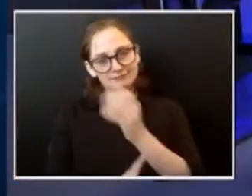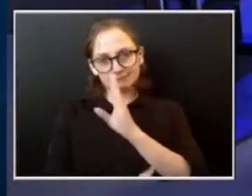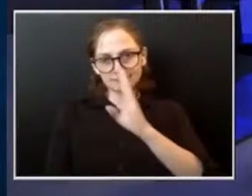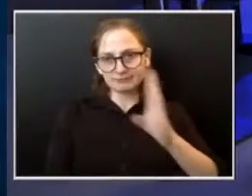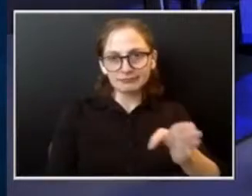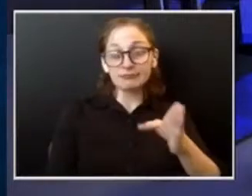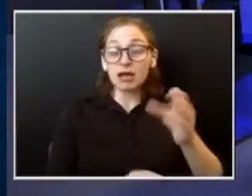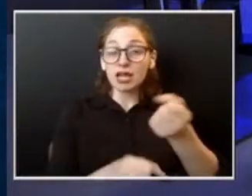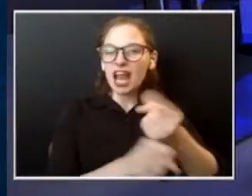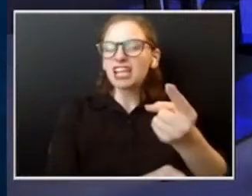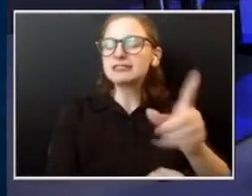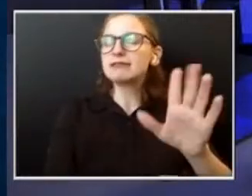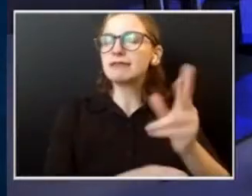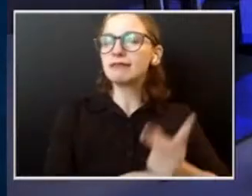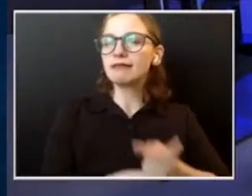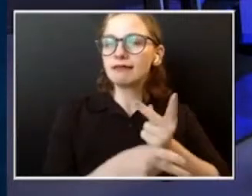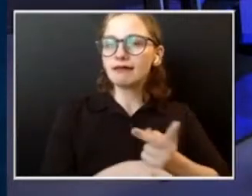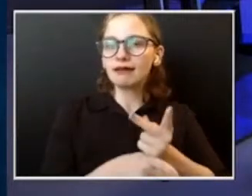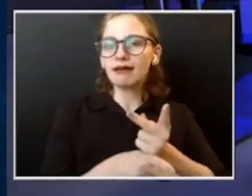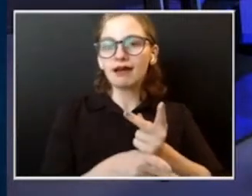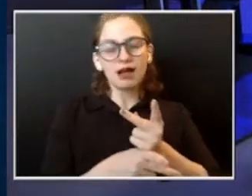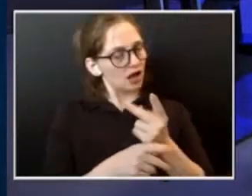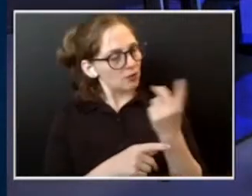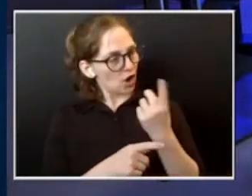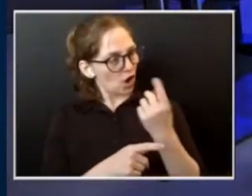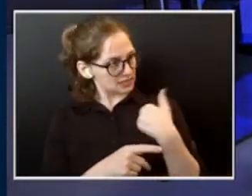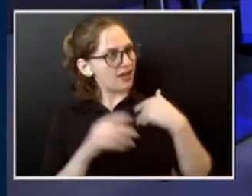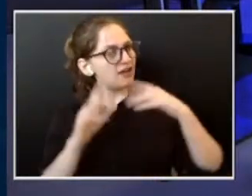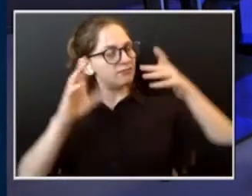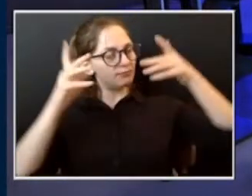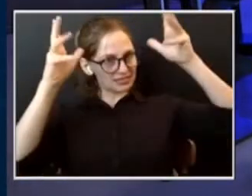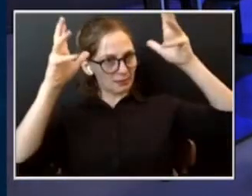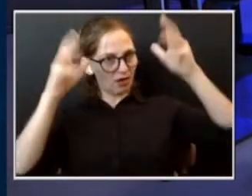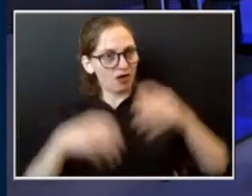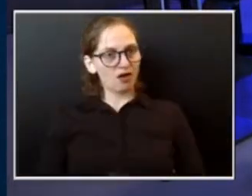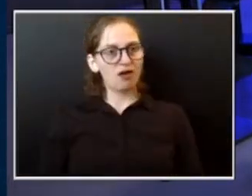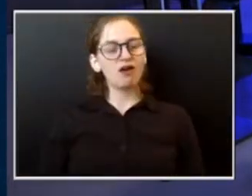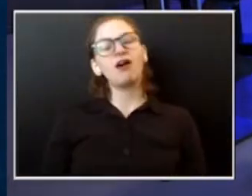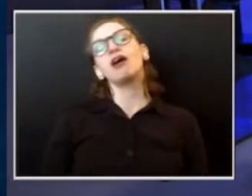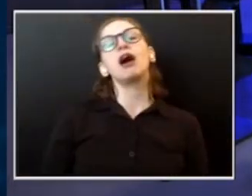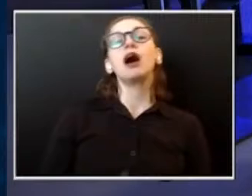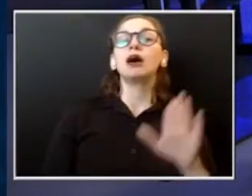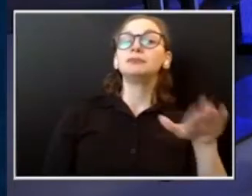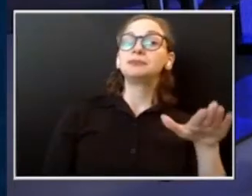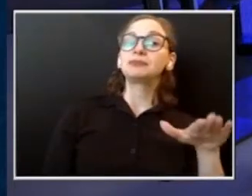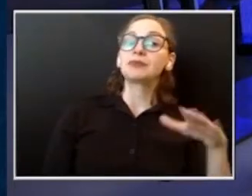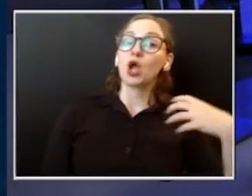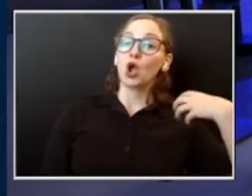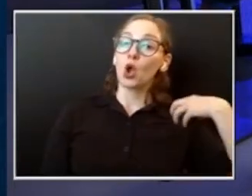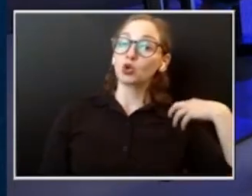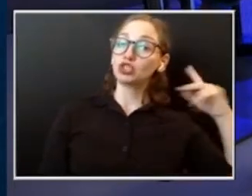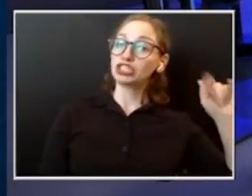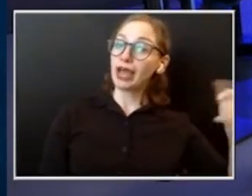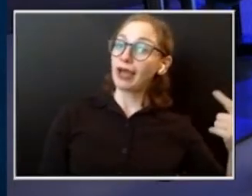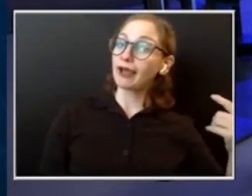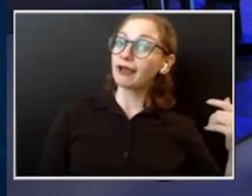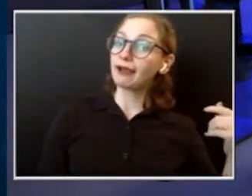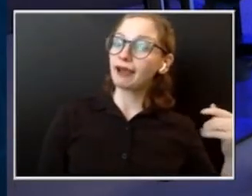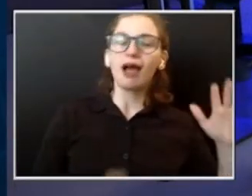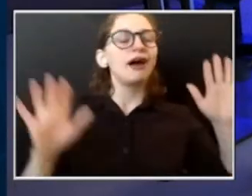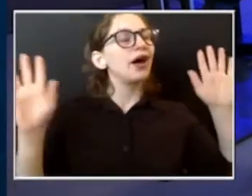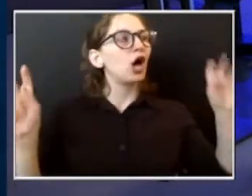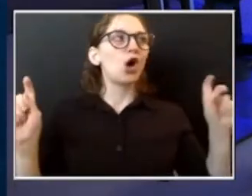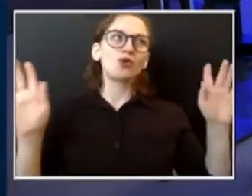And you know, there is basketball. That is true. Although they have more cat game last time. It was a little Coach Tang. All right, here we go, man.